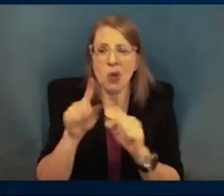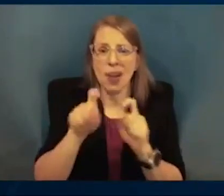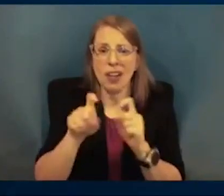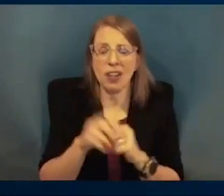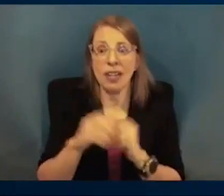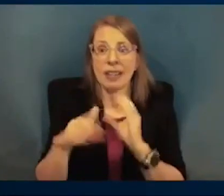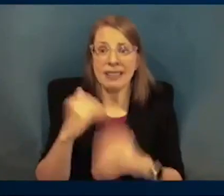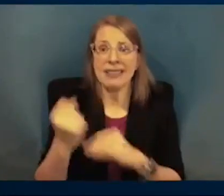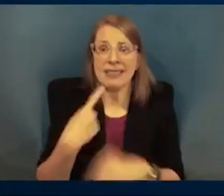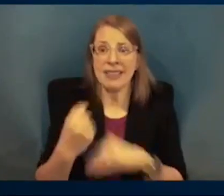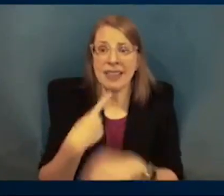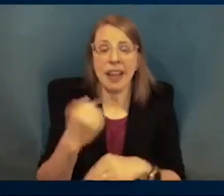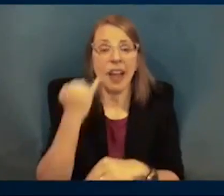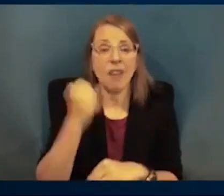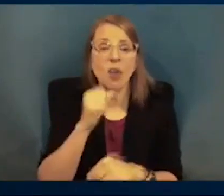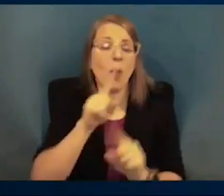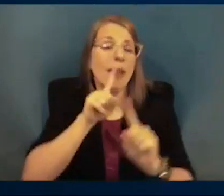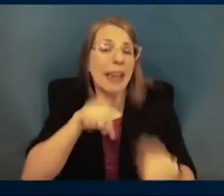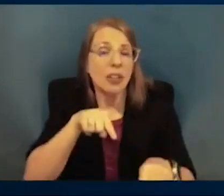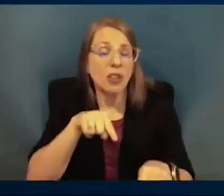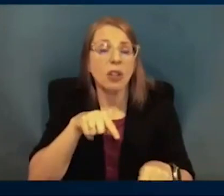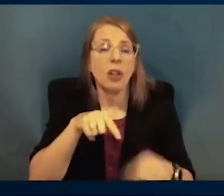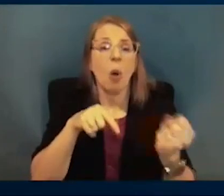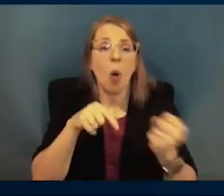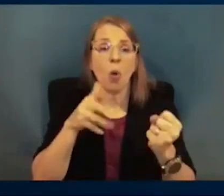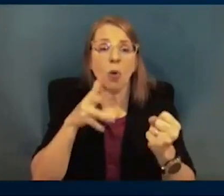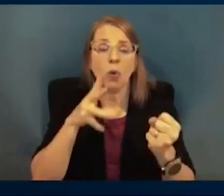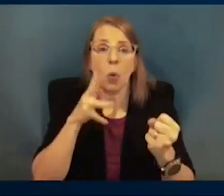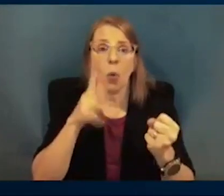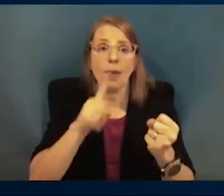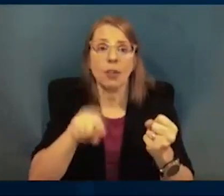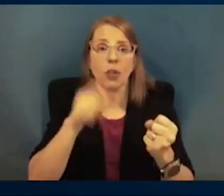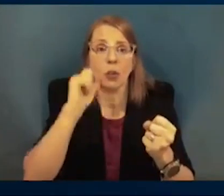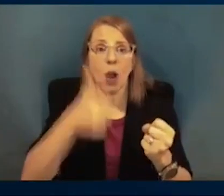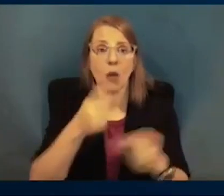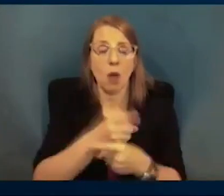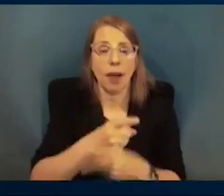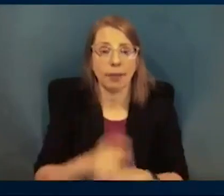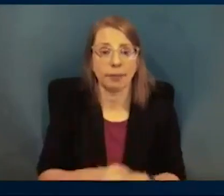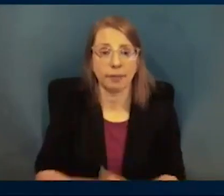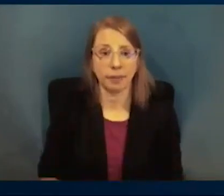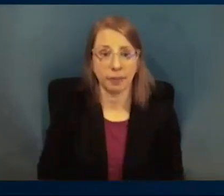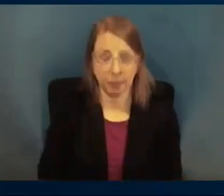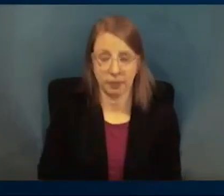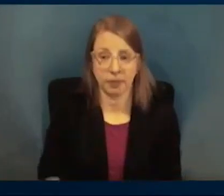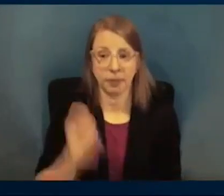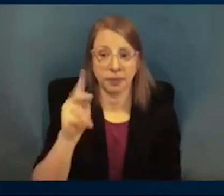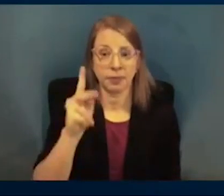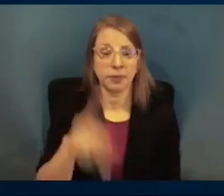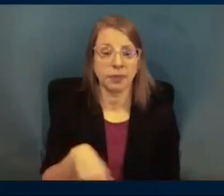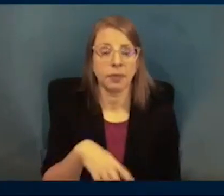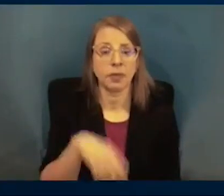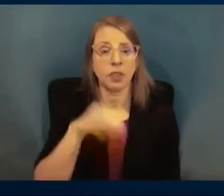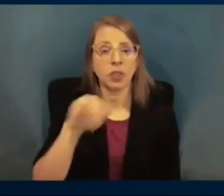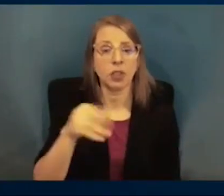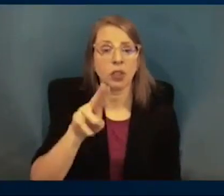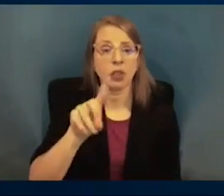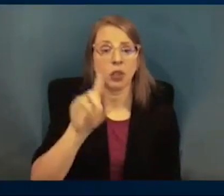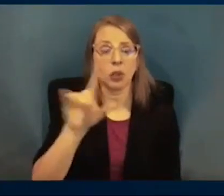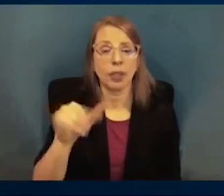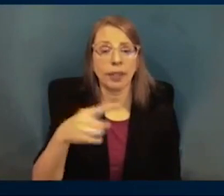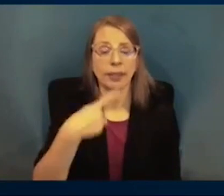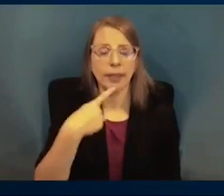I don't get to these, we will do these tomorrow. Promise, right, Jess? Yes, we got it. Okay, so Judy says, come again.